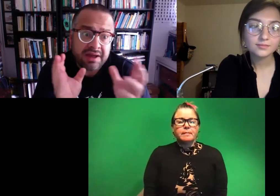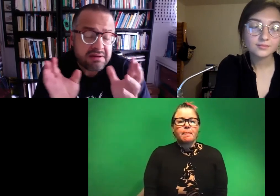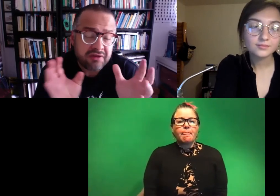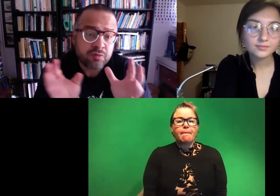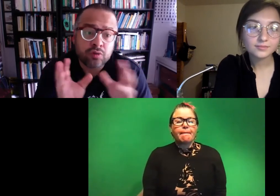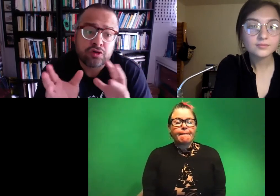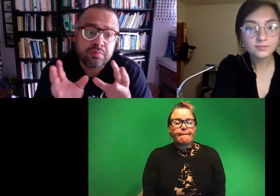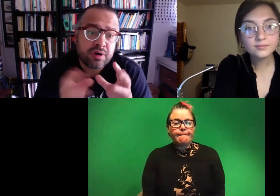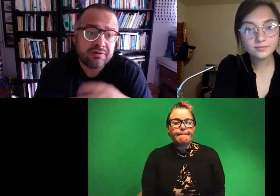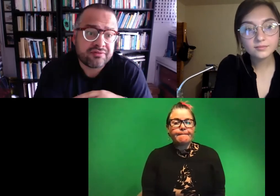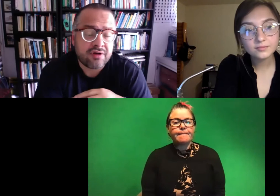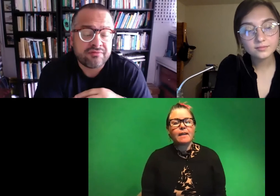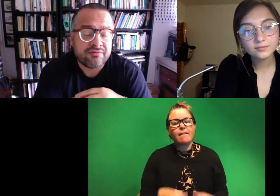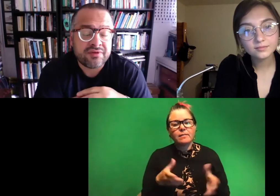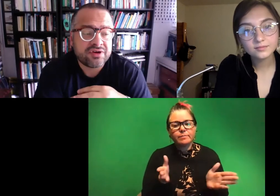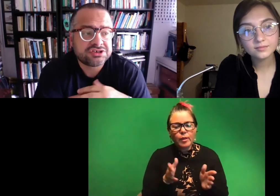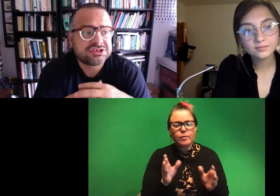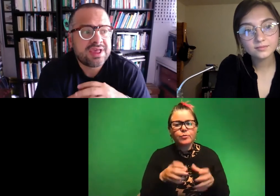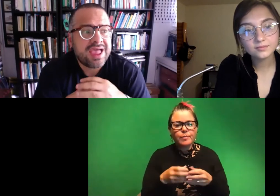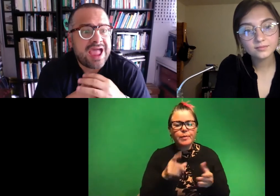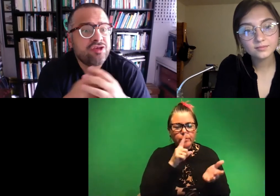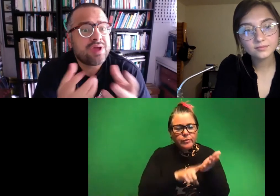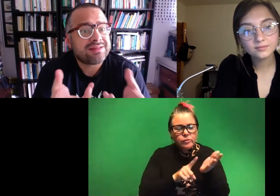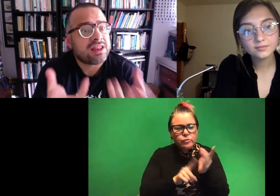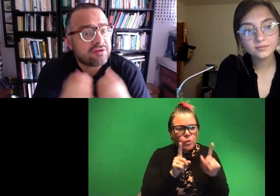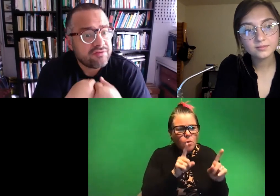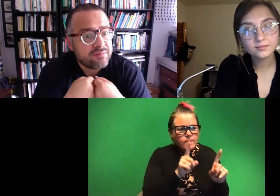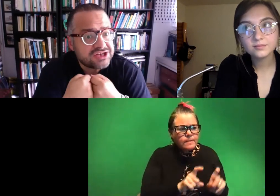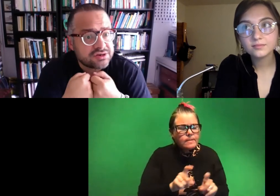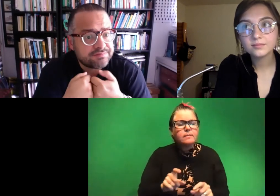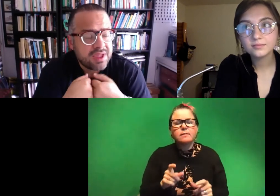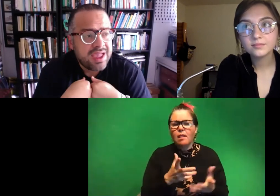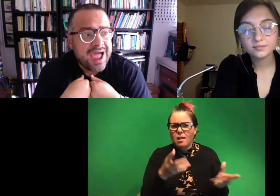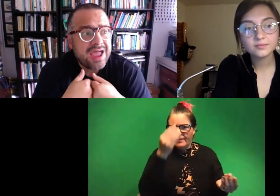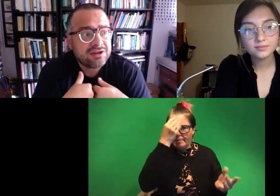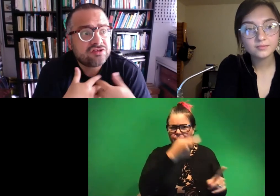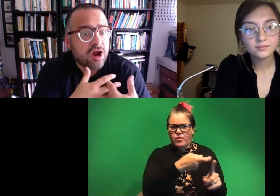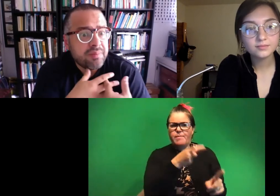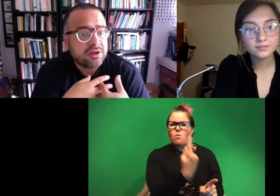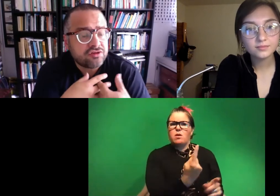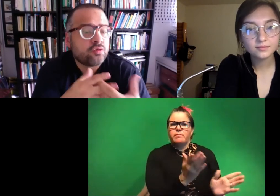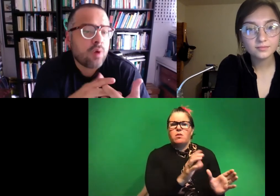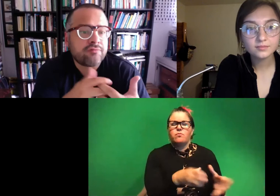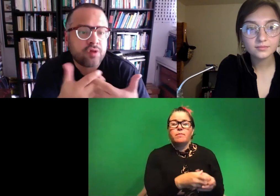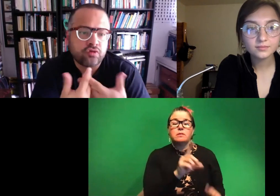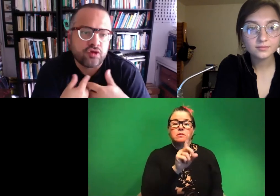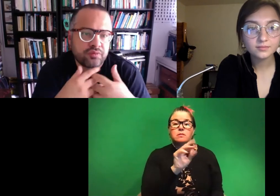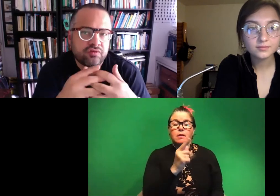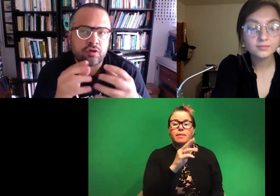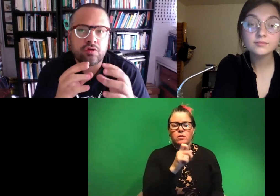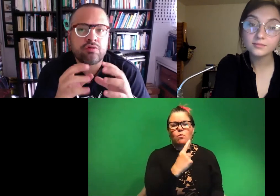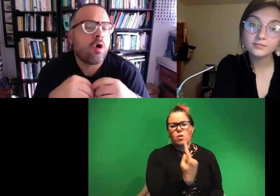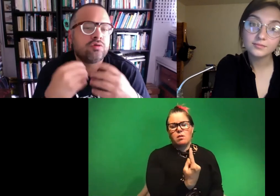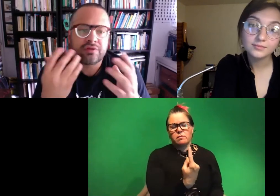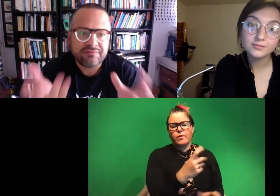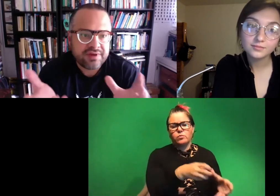have a small group of researchers and you get a lot of information. And dung beetles is one of those groups. So